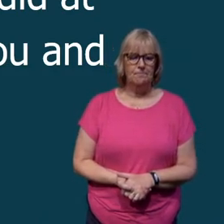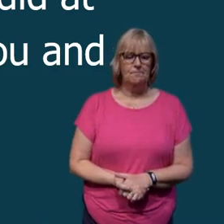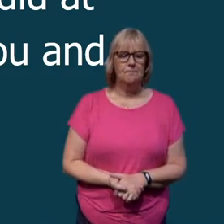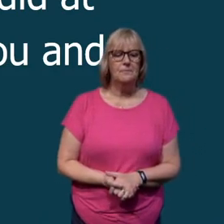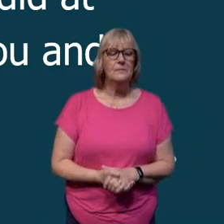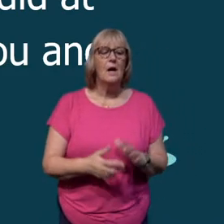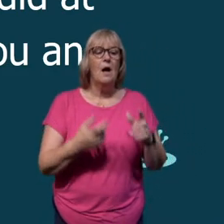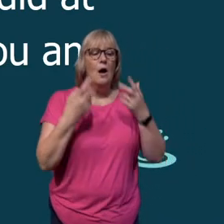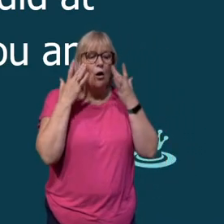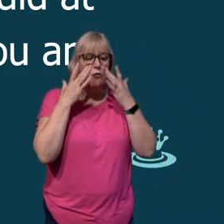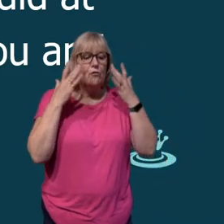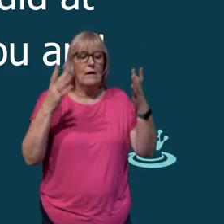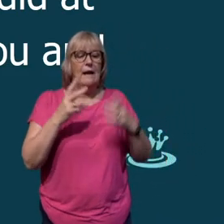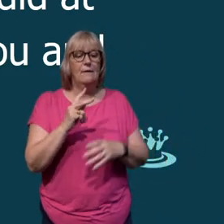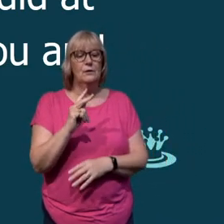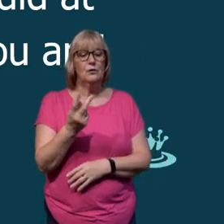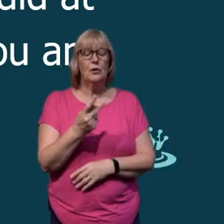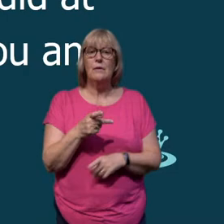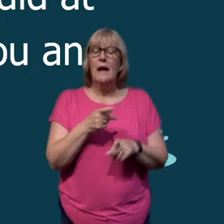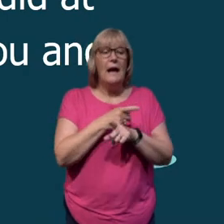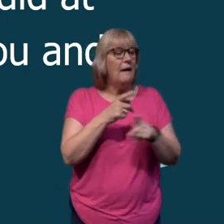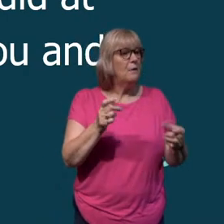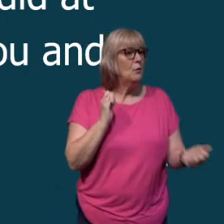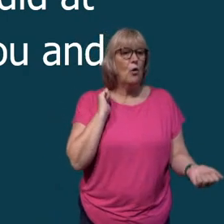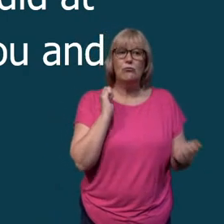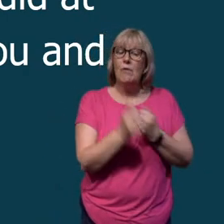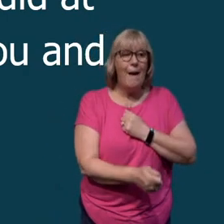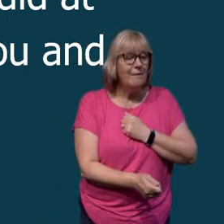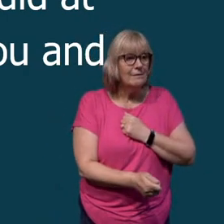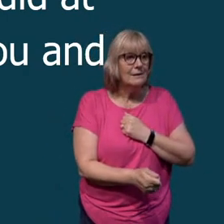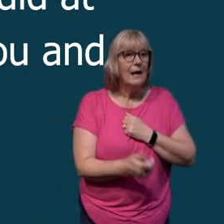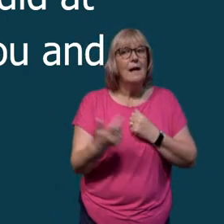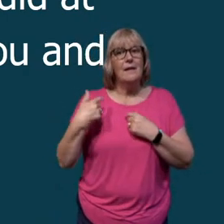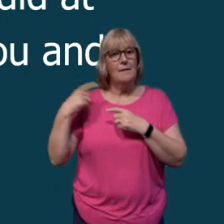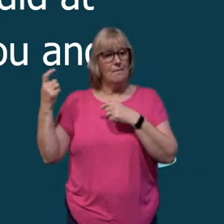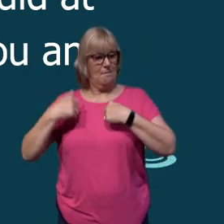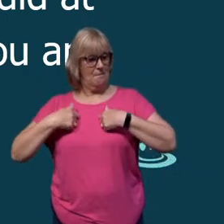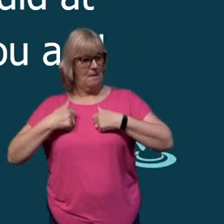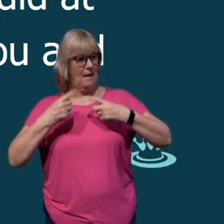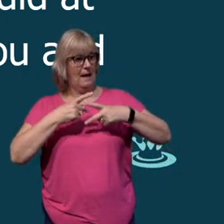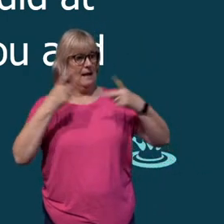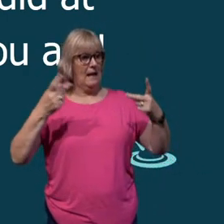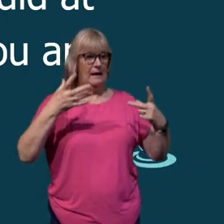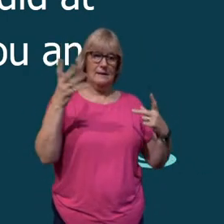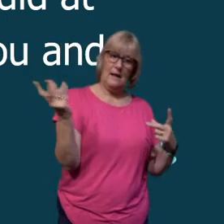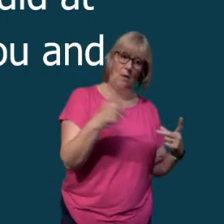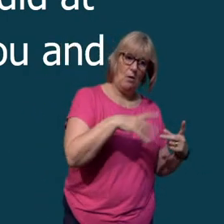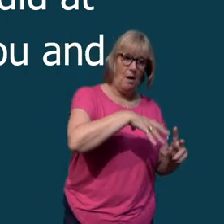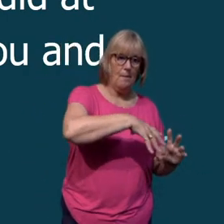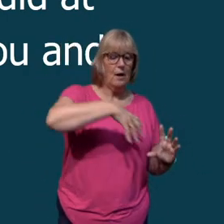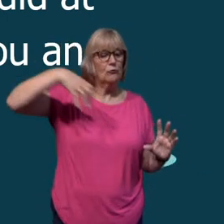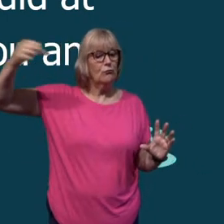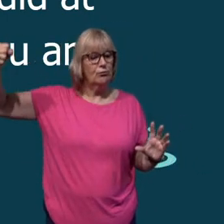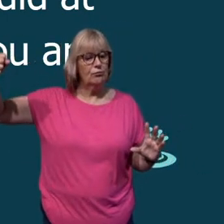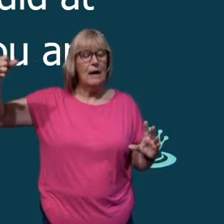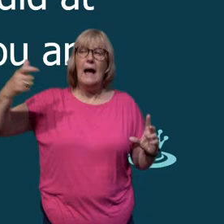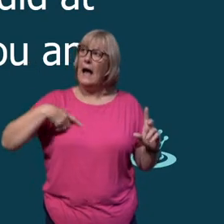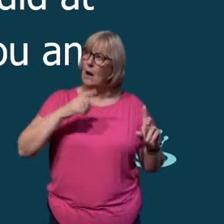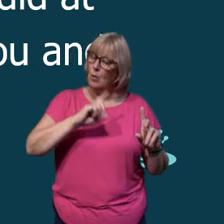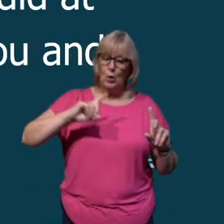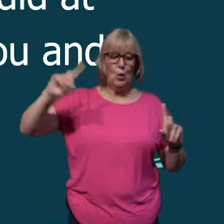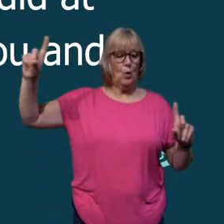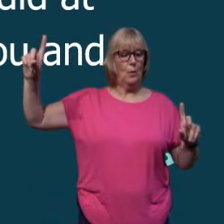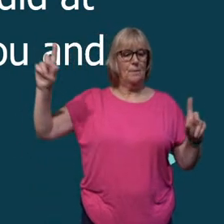if you don't repent, I'll come to you and remove your lampstand from its place. That's the sign of God's presence and power. I'll leave.